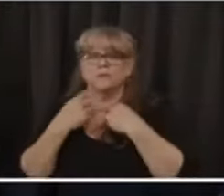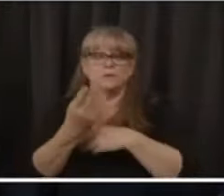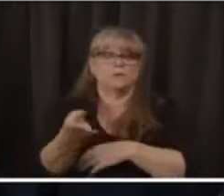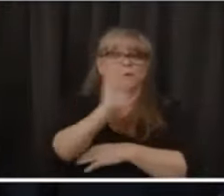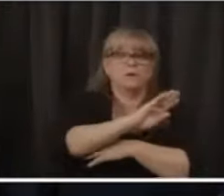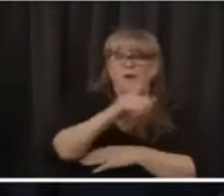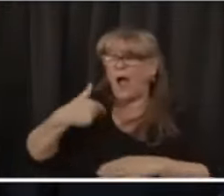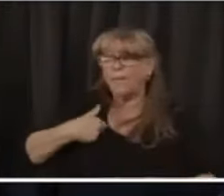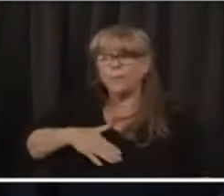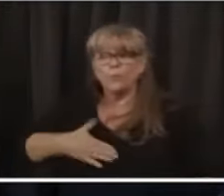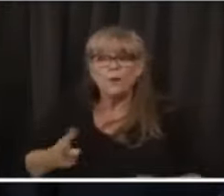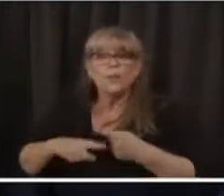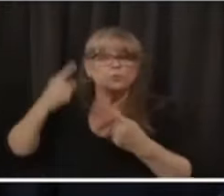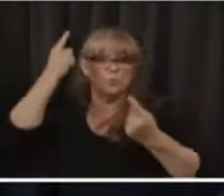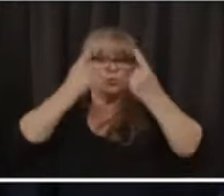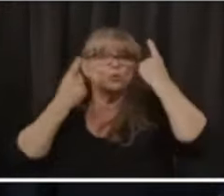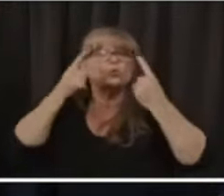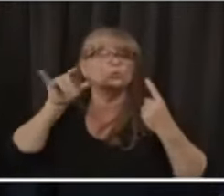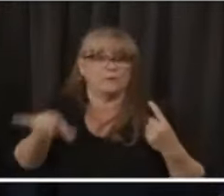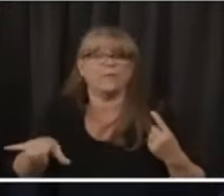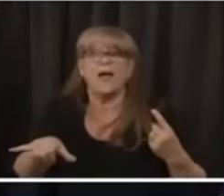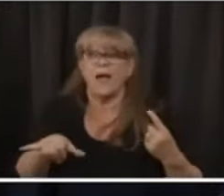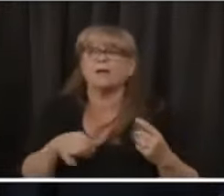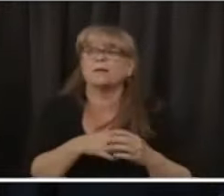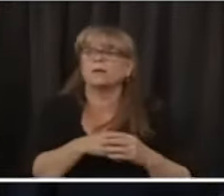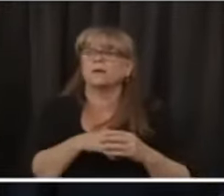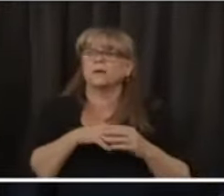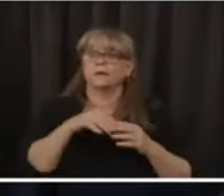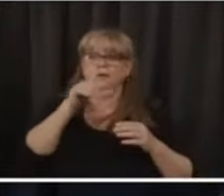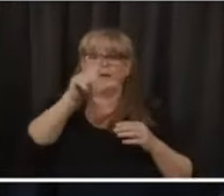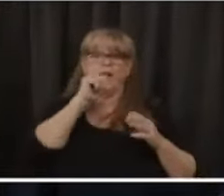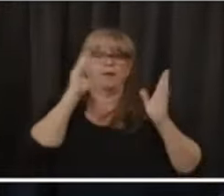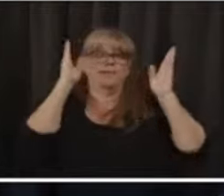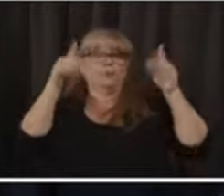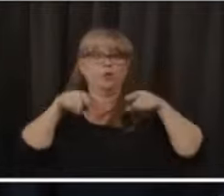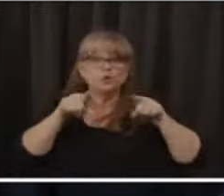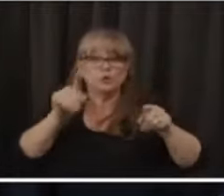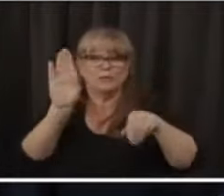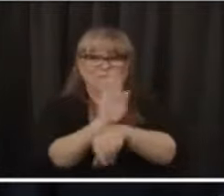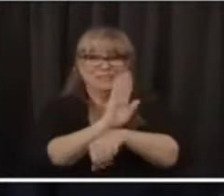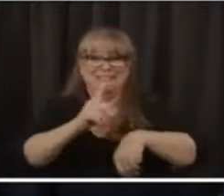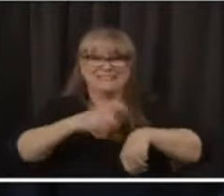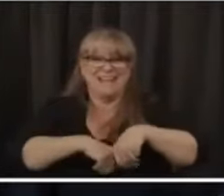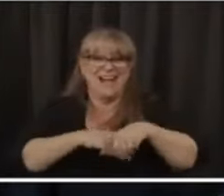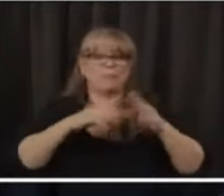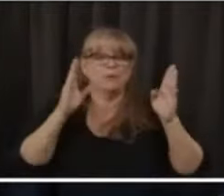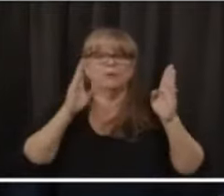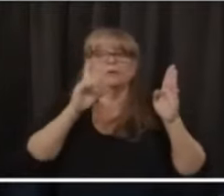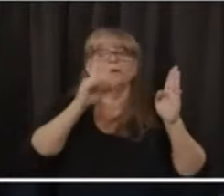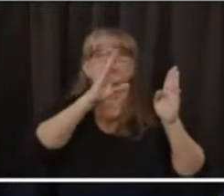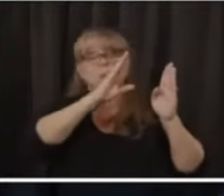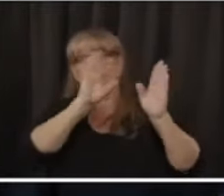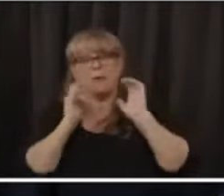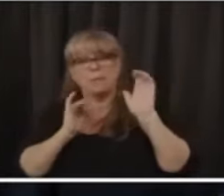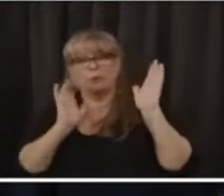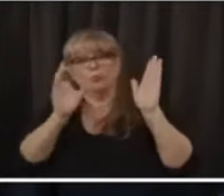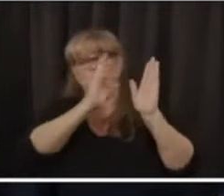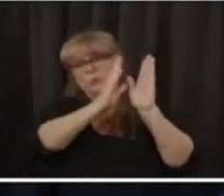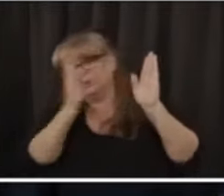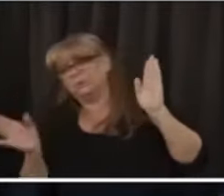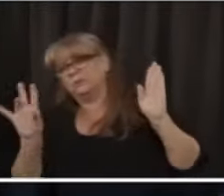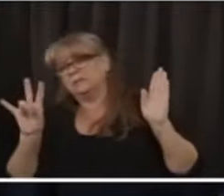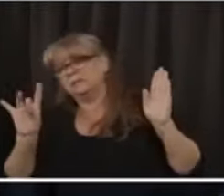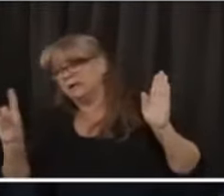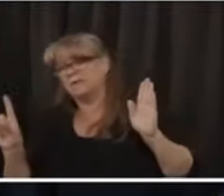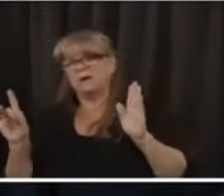The key thing is that they're open beyond normal work hours. So many of them till 6 or 7 p.m. And on weekend days. Some are Saturday,